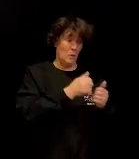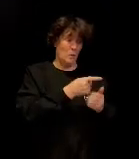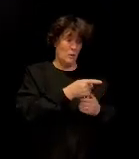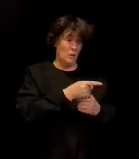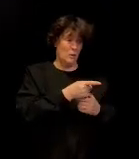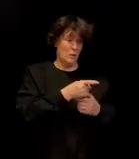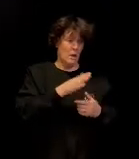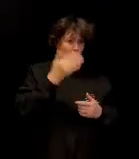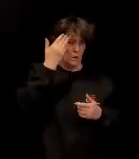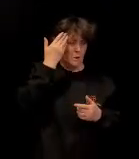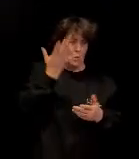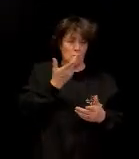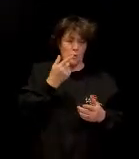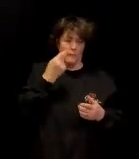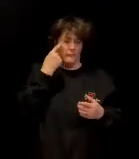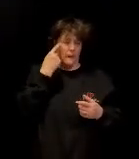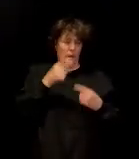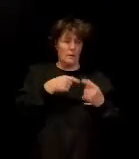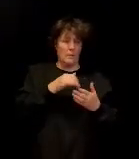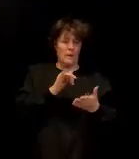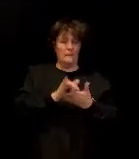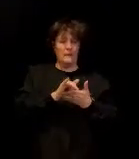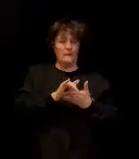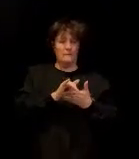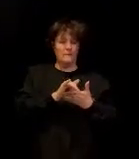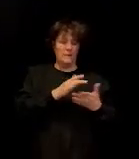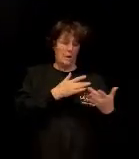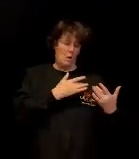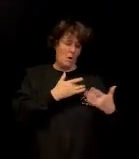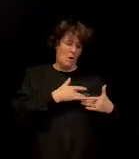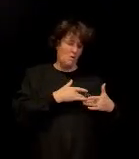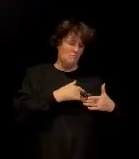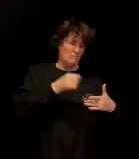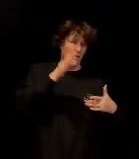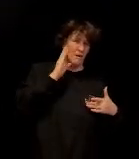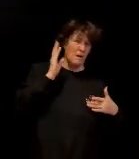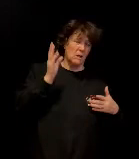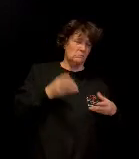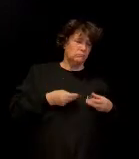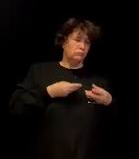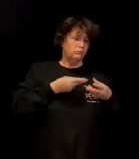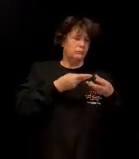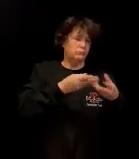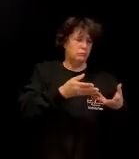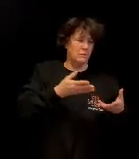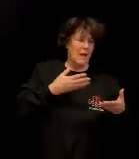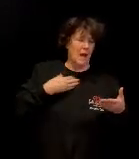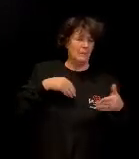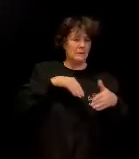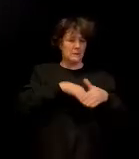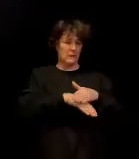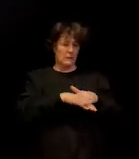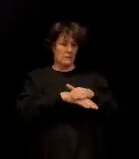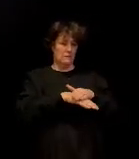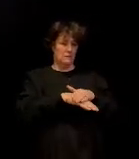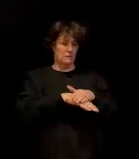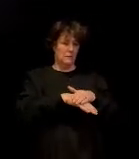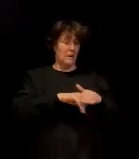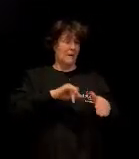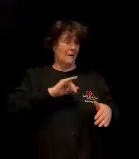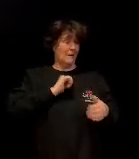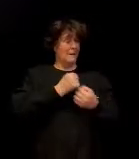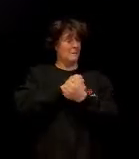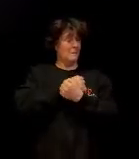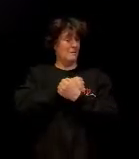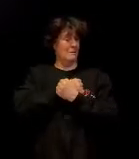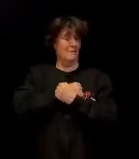you think about this." And you begin to pour out the heart of God to them. I'm accessible. I'm loving. There's not